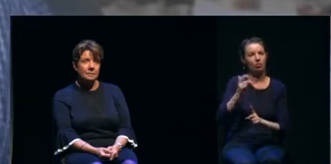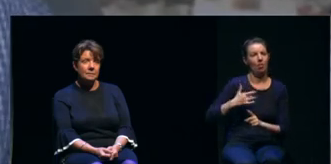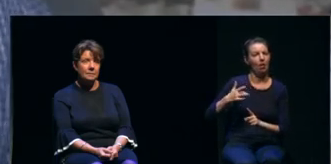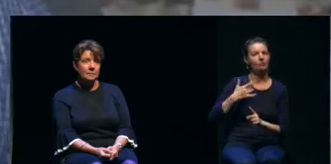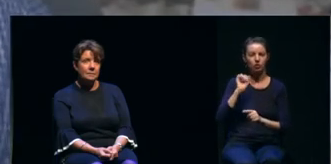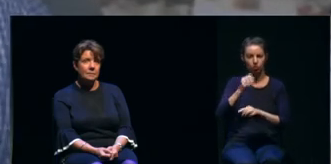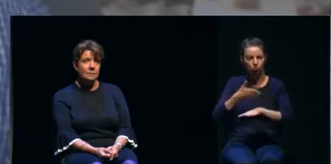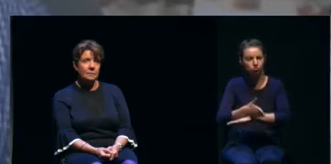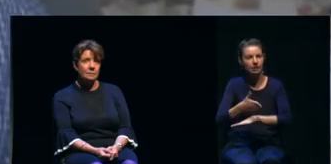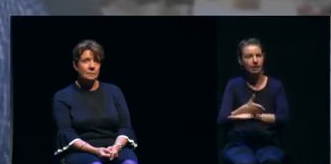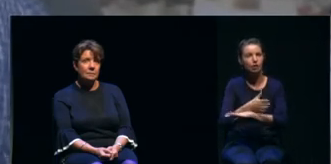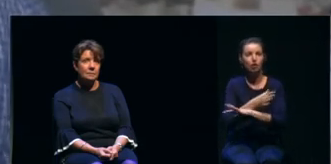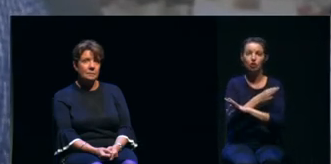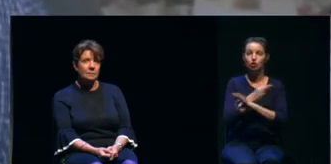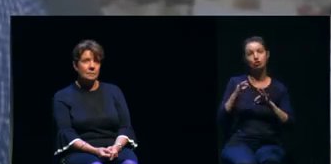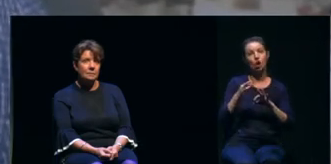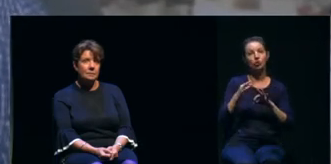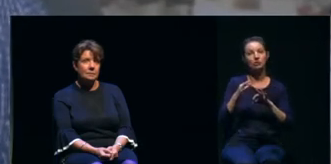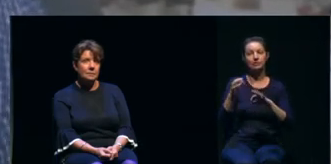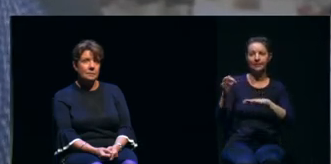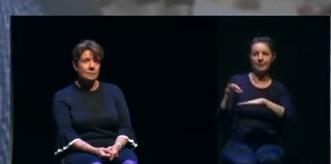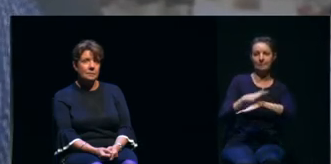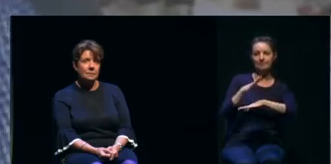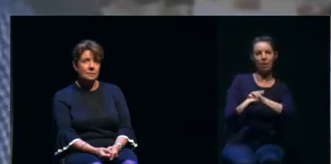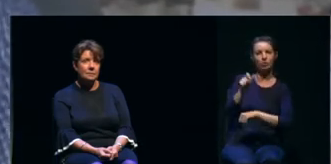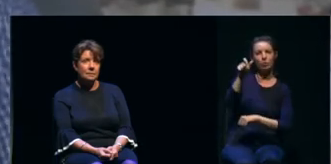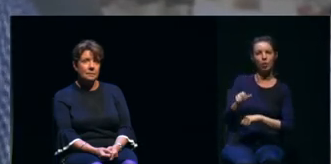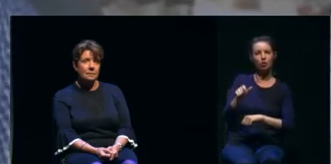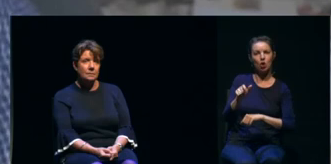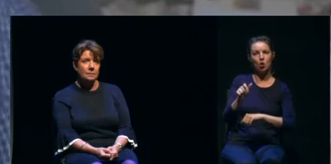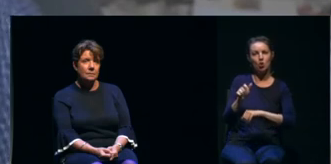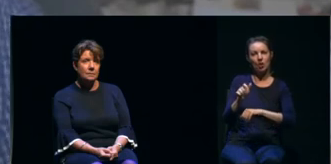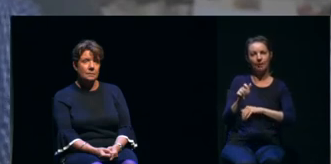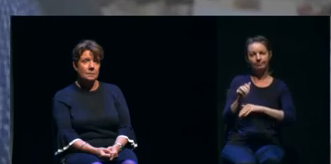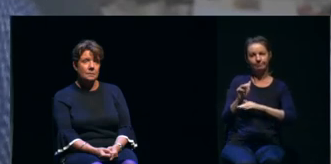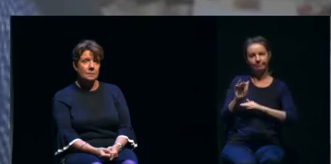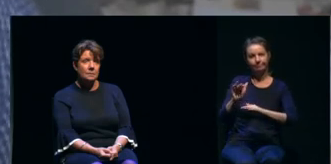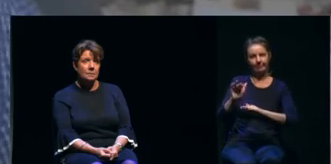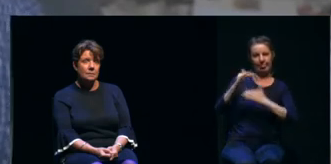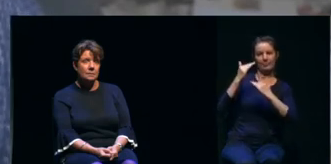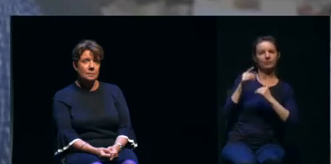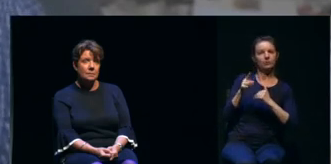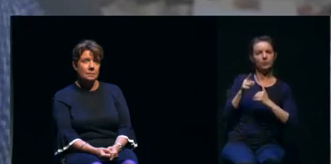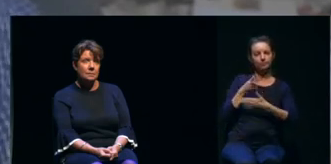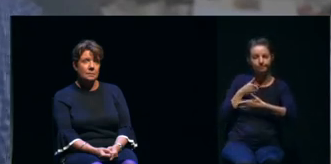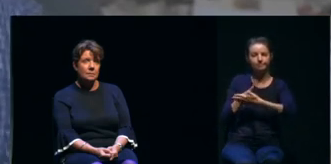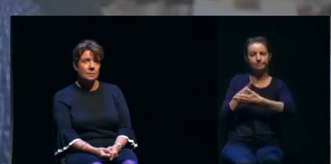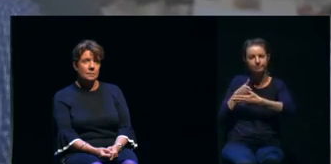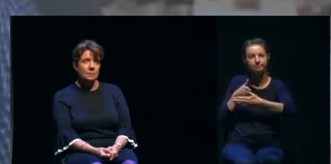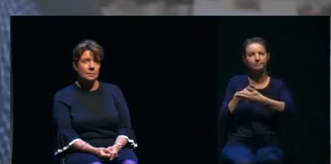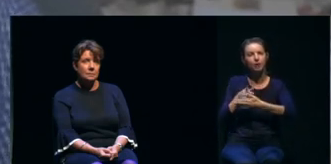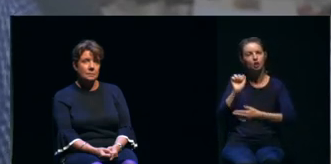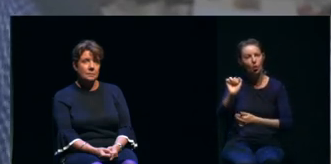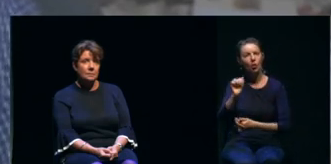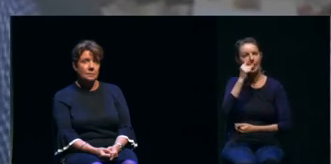fact. Don't marry your glass ceiling. Like, the ability, if you want to have children, your ability to work will be